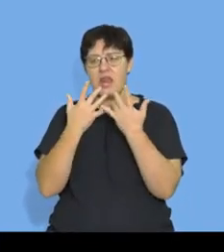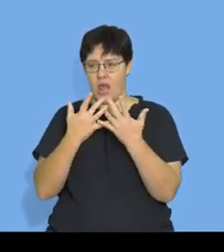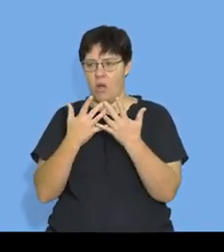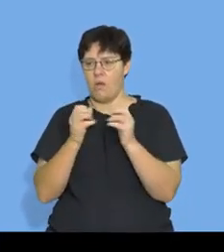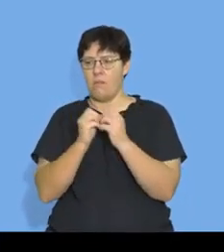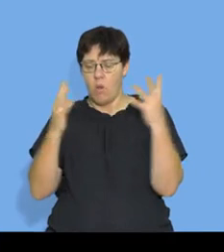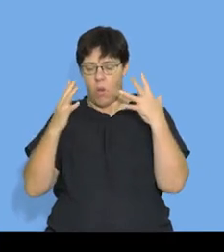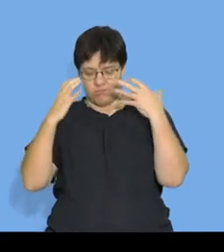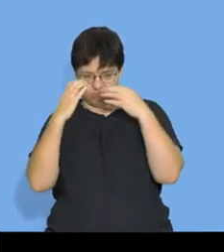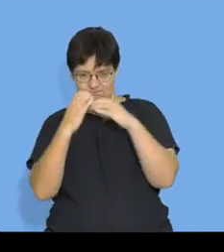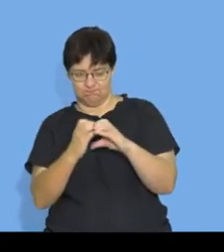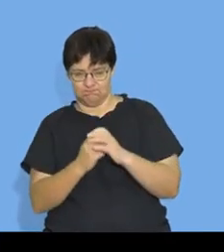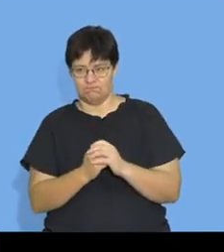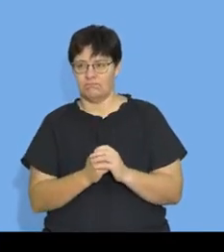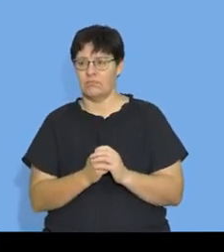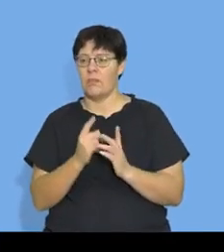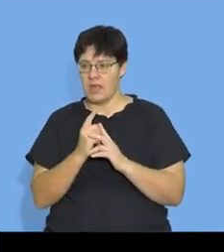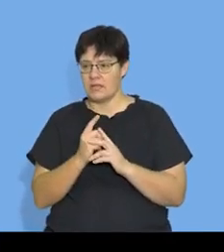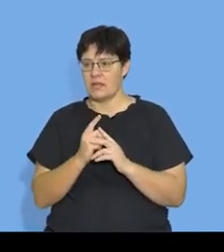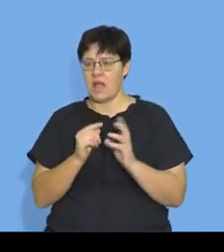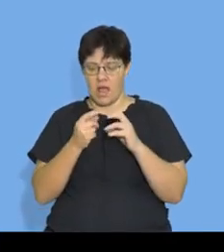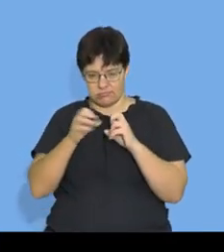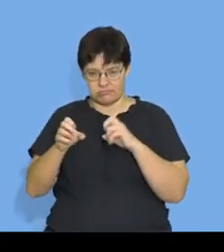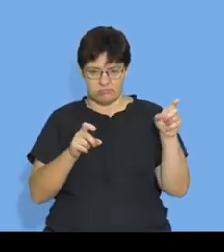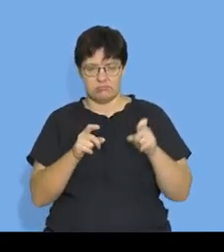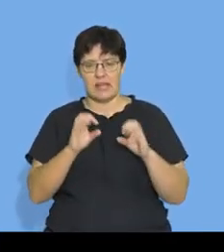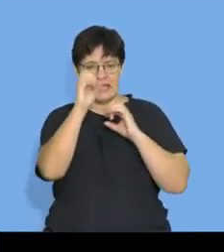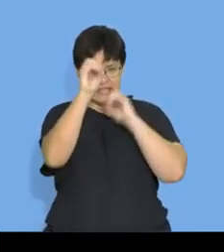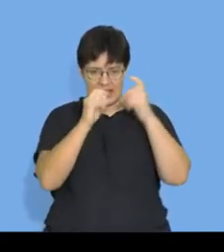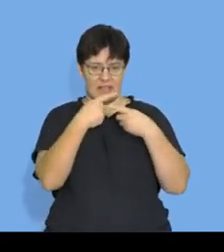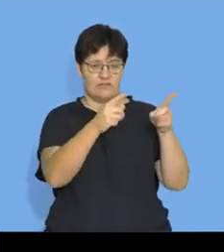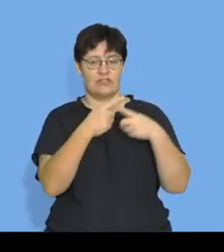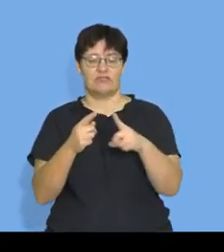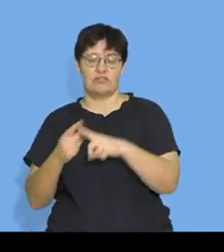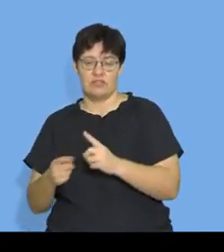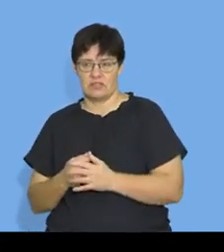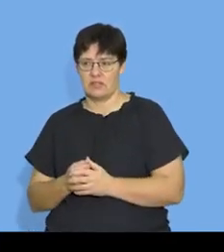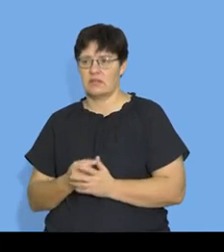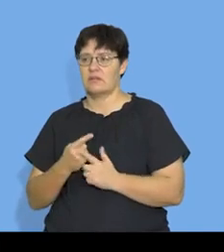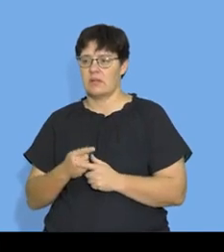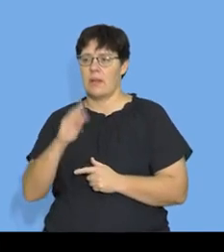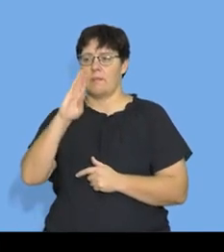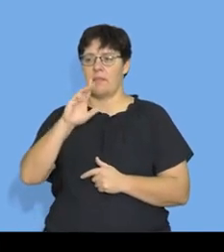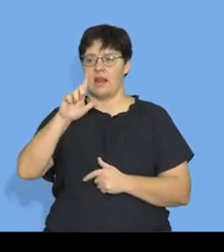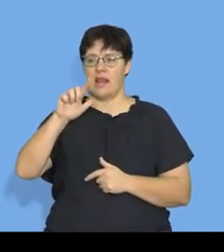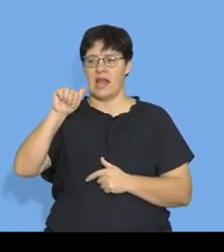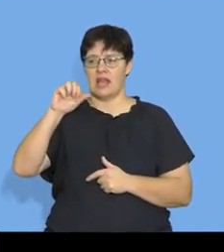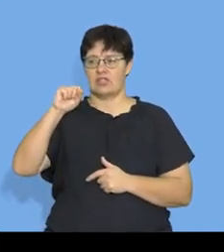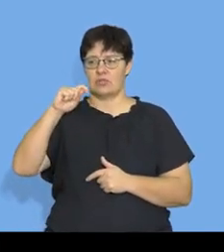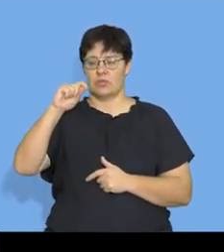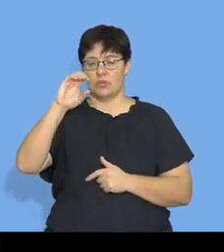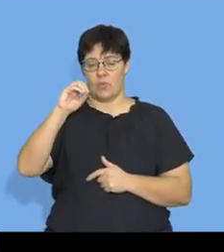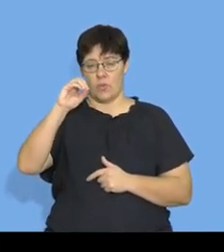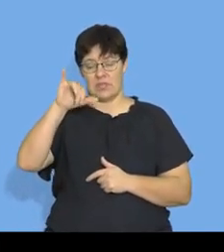now becomes a bit more specialized, showing differentiation in cells. And so we say that that's the blastocyst. And once